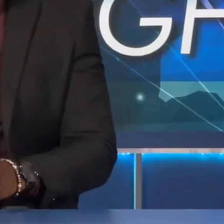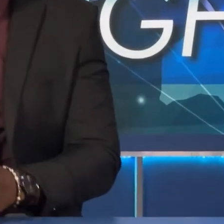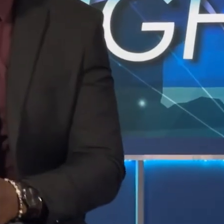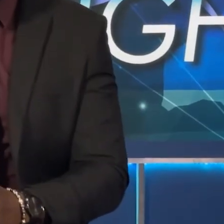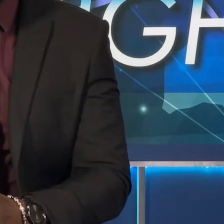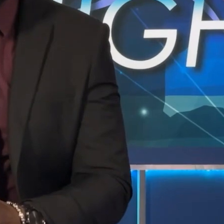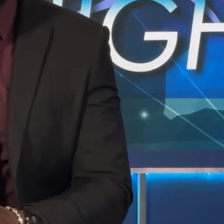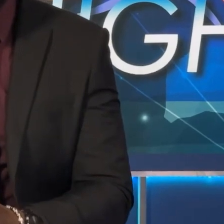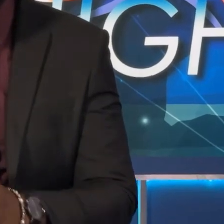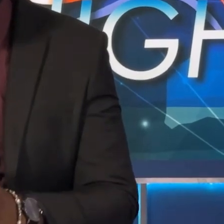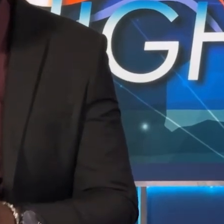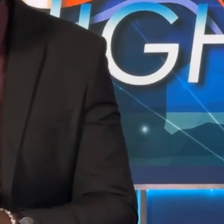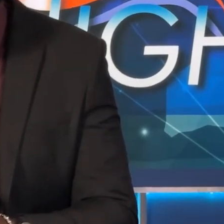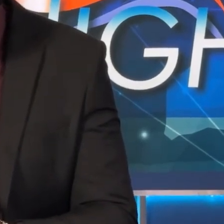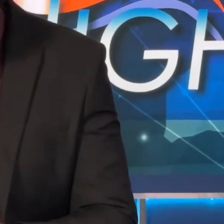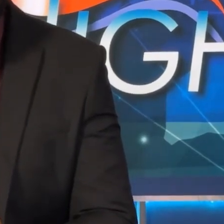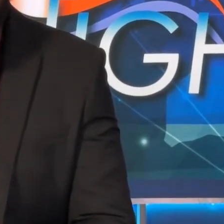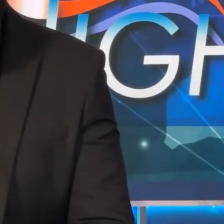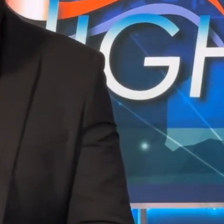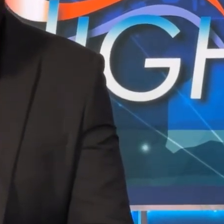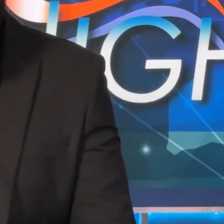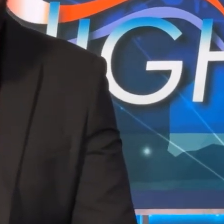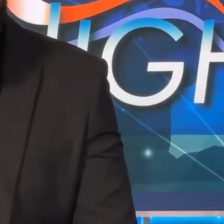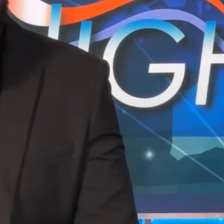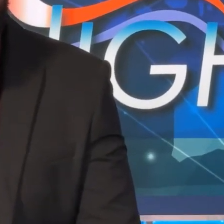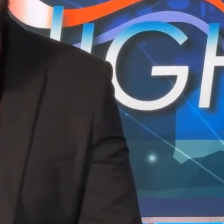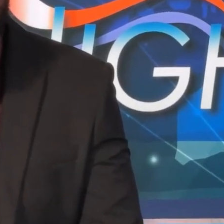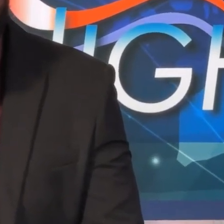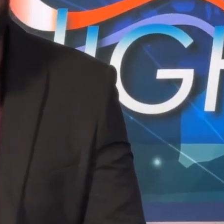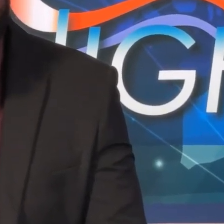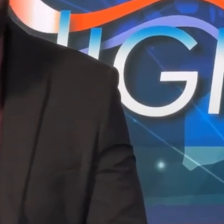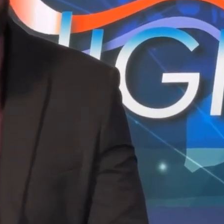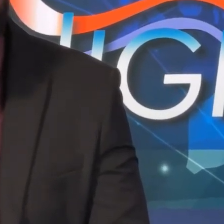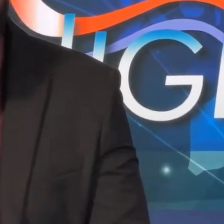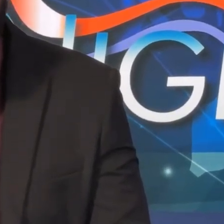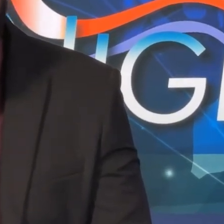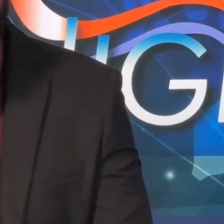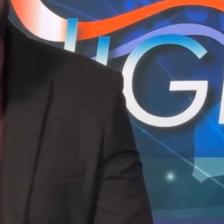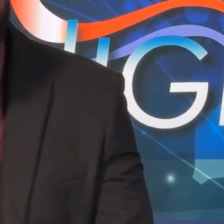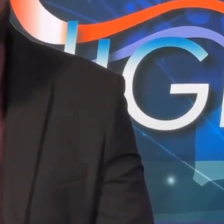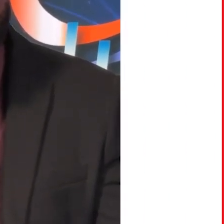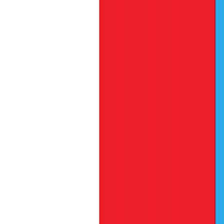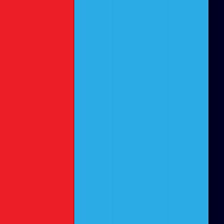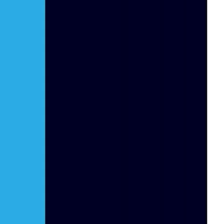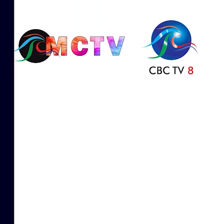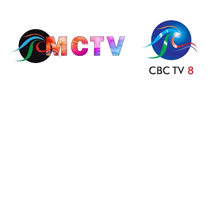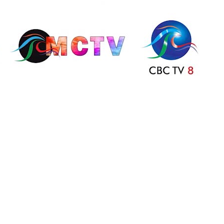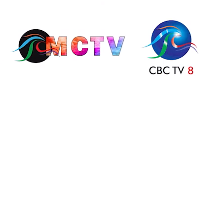Thanks for visiting us. To get more stories like this one, like and subscribe to our YouTube channel.